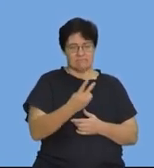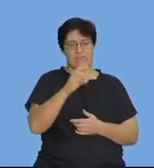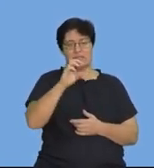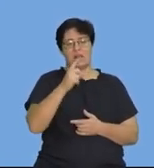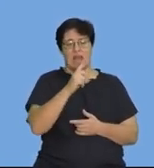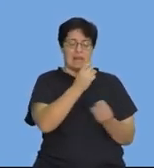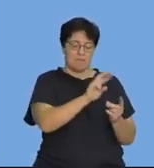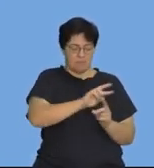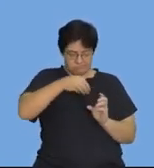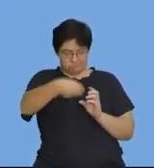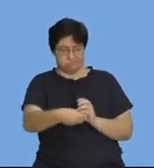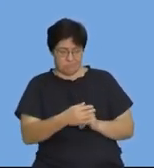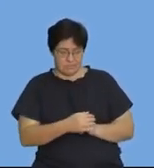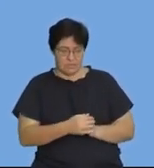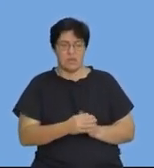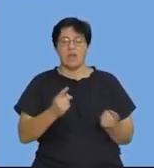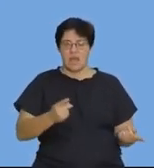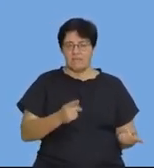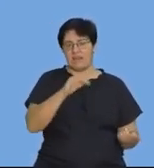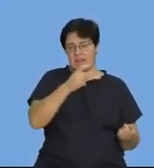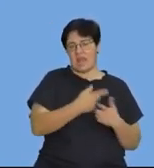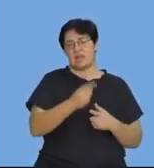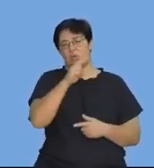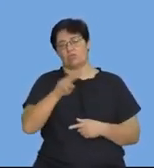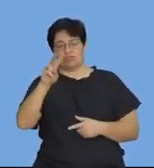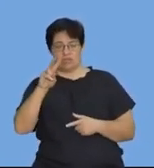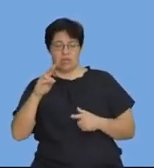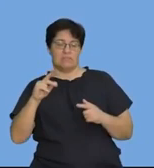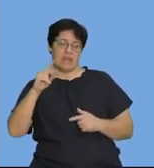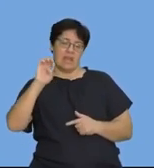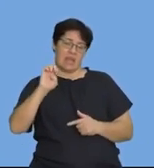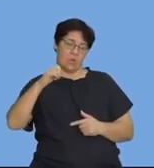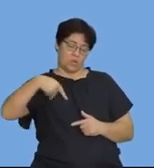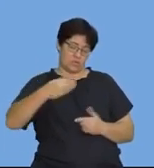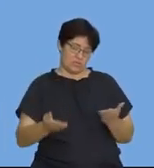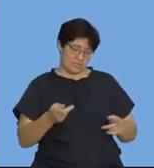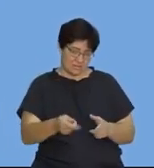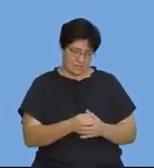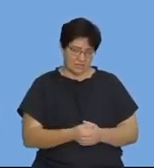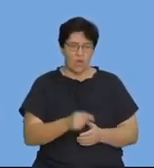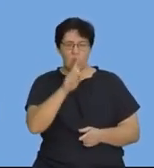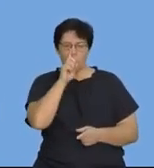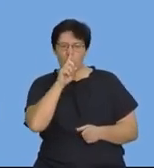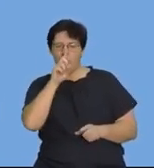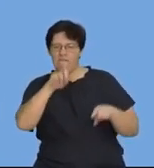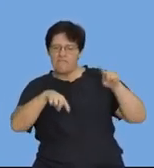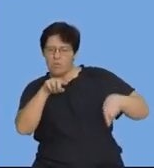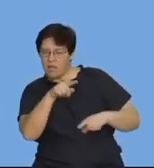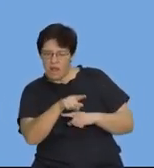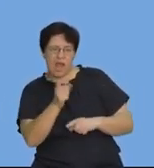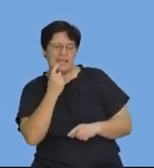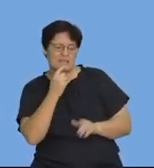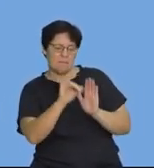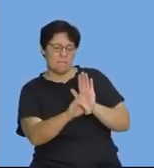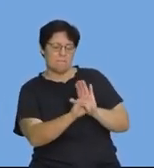get, simultaneous that has a linear and a quadratic equation. Then always look for the variable that is easiest to